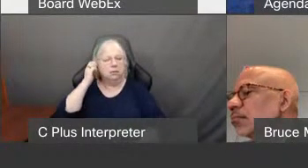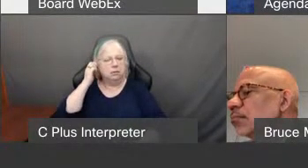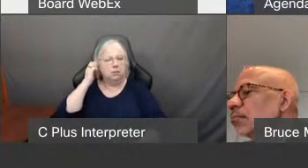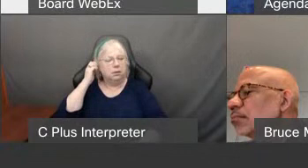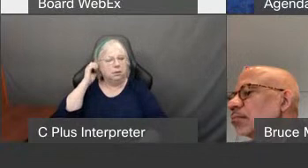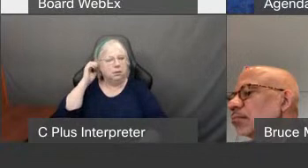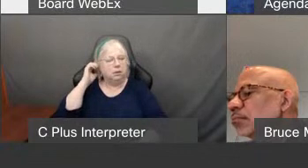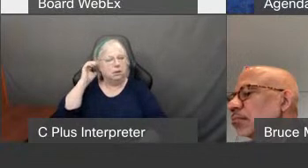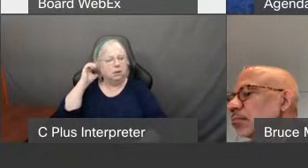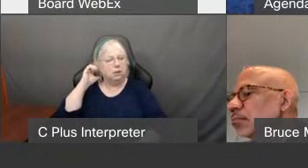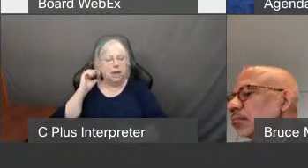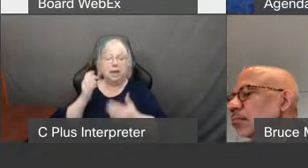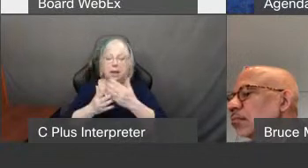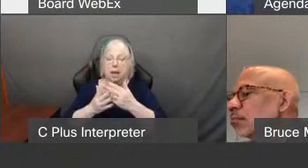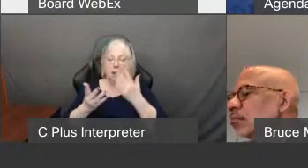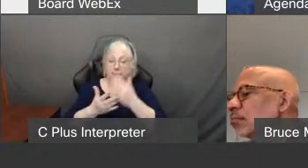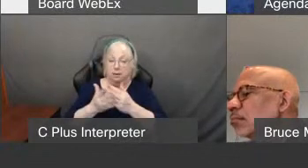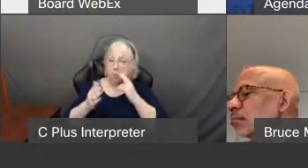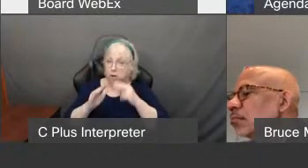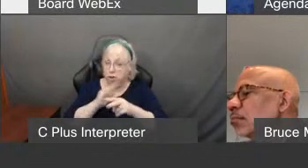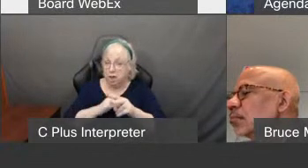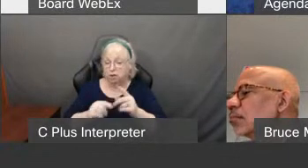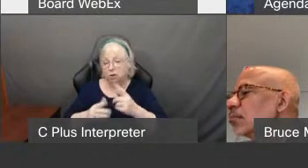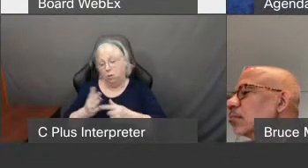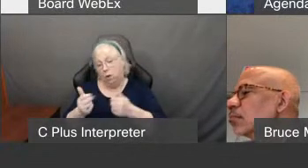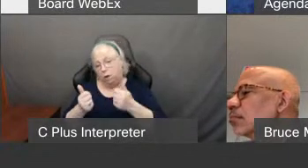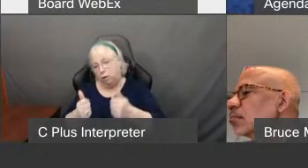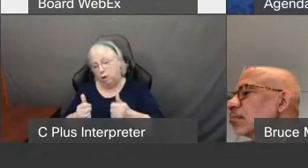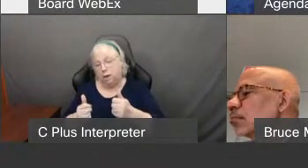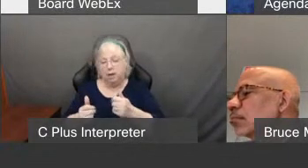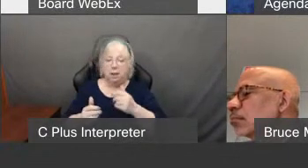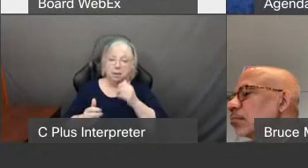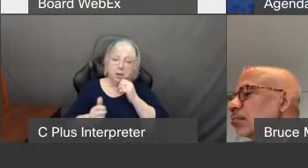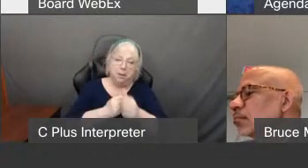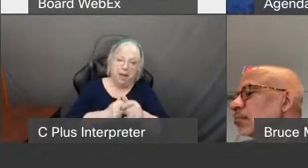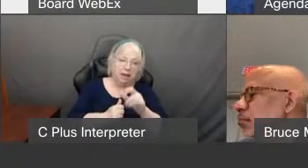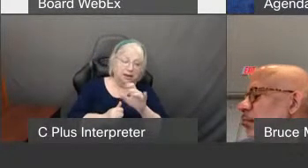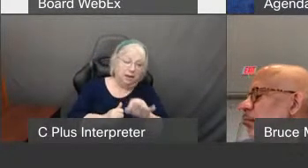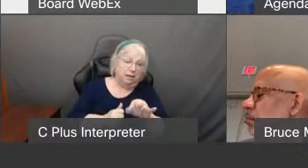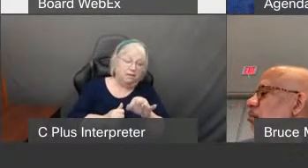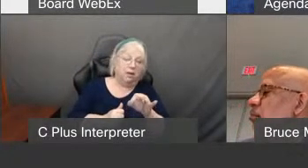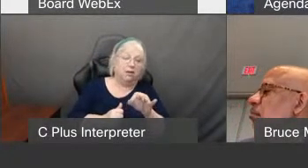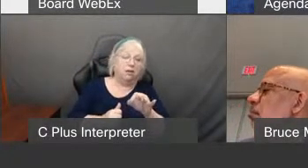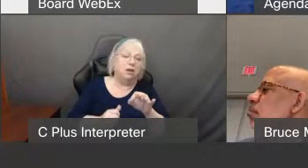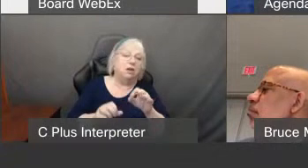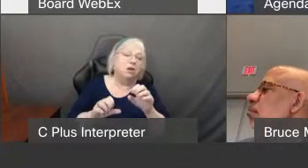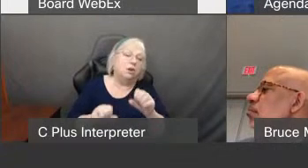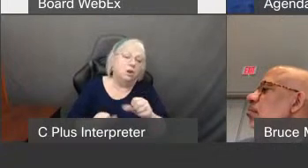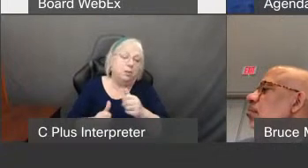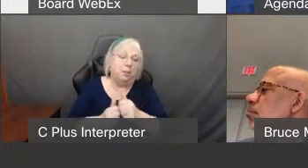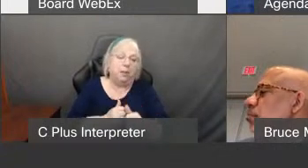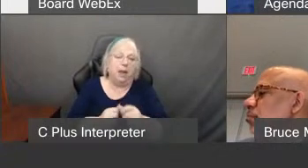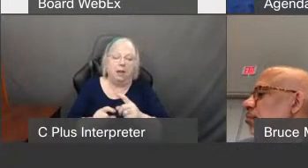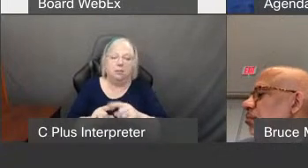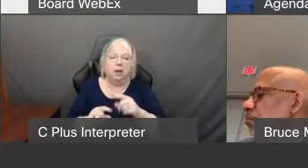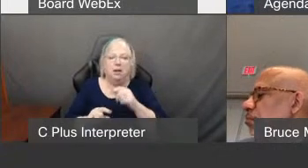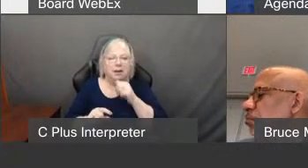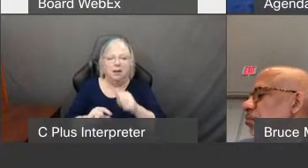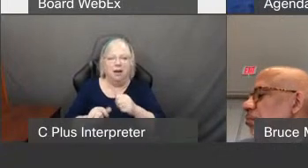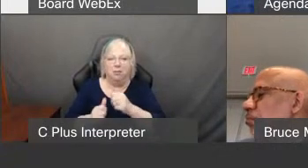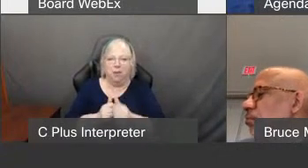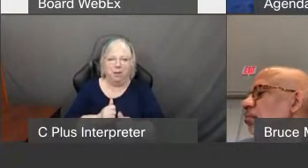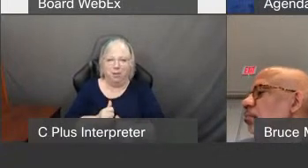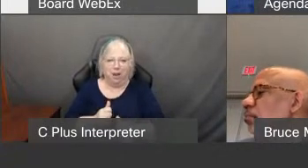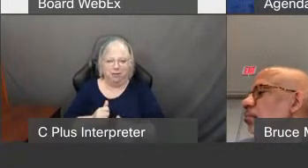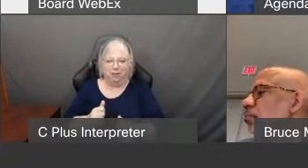Now there are some projections on what could be passed if it was passed, but it's not been passed and has not been authored either. From